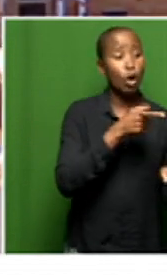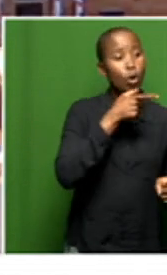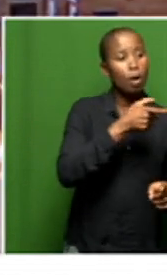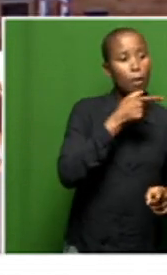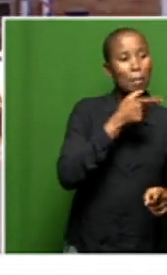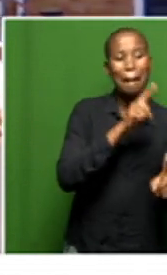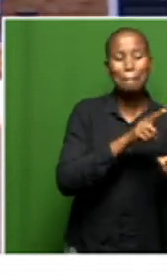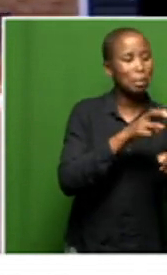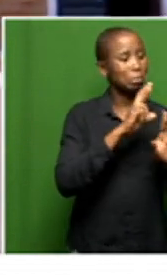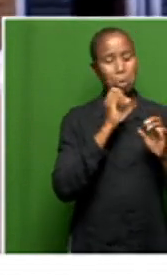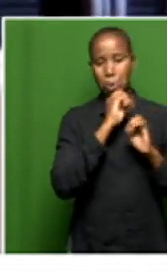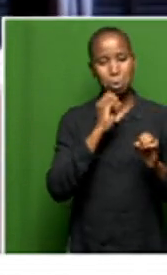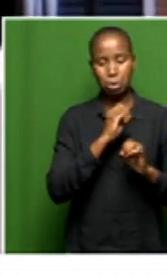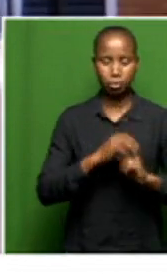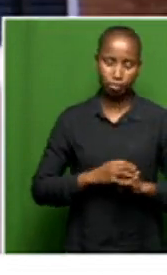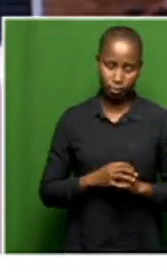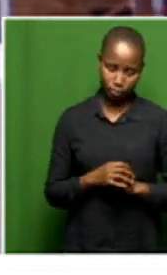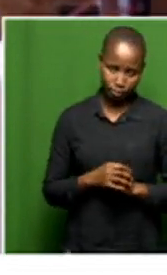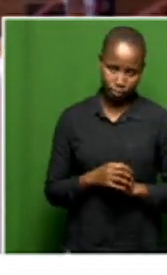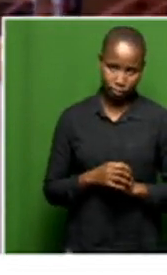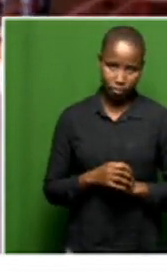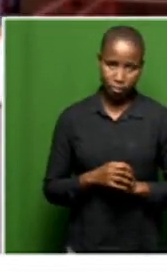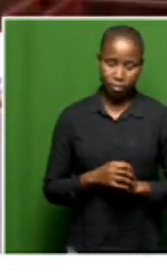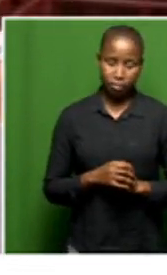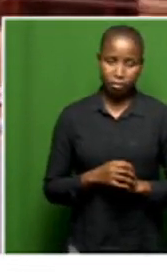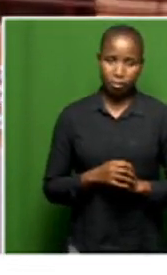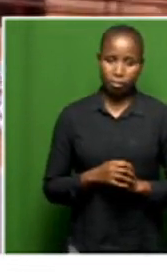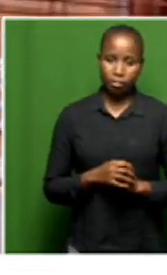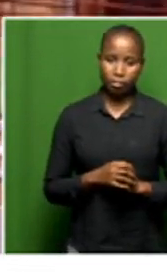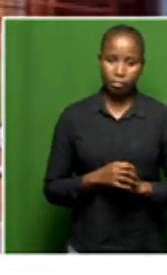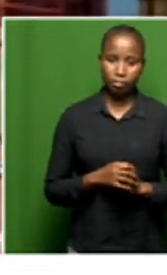didn't yield any results. For SABC News, I'm Maswili Ralibona in Johannesburg.